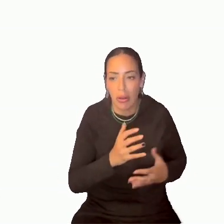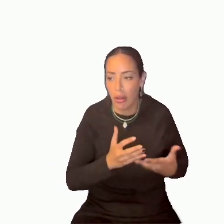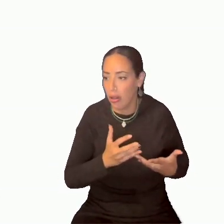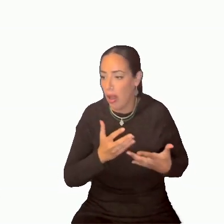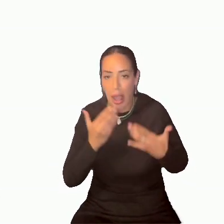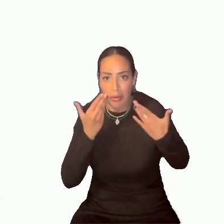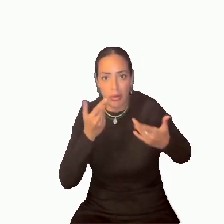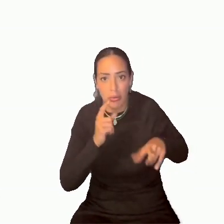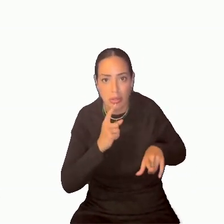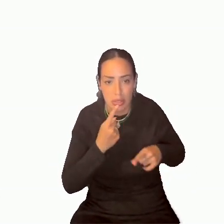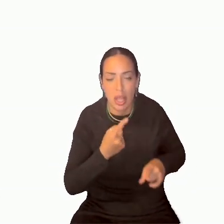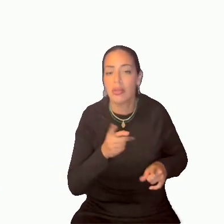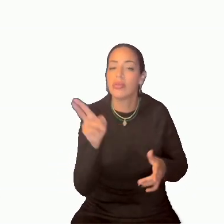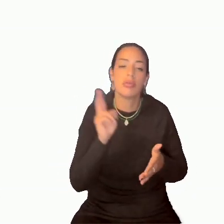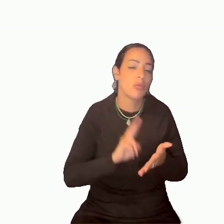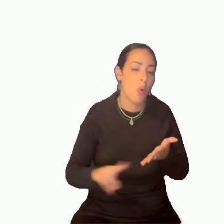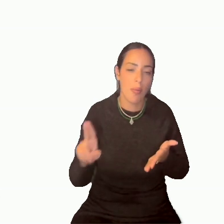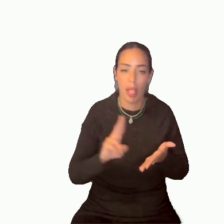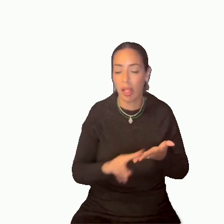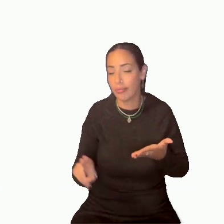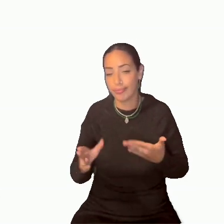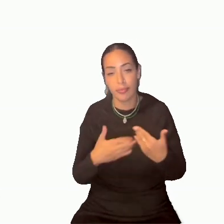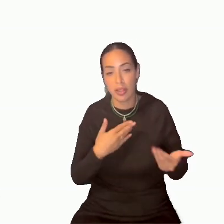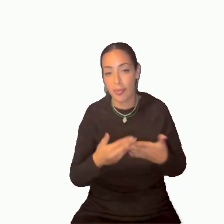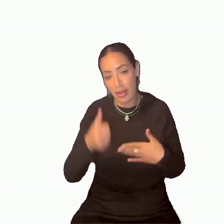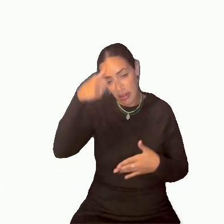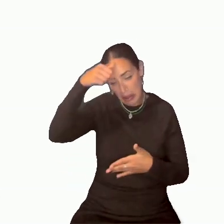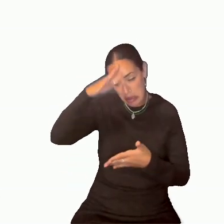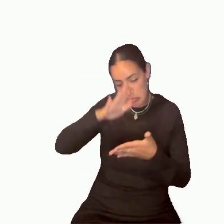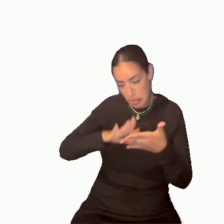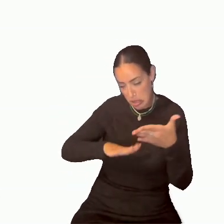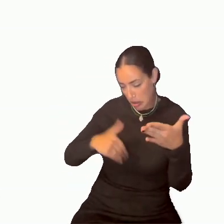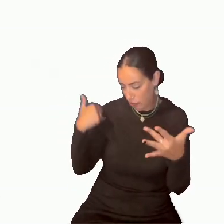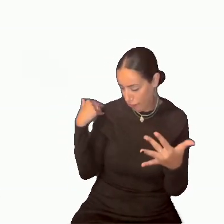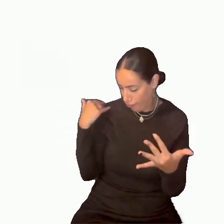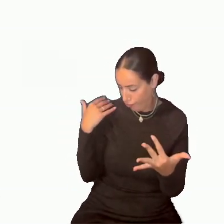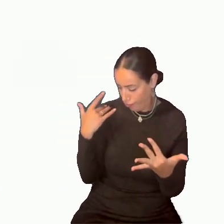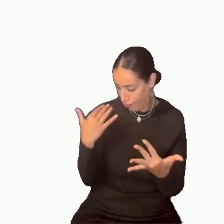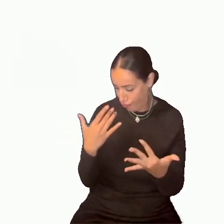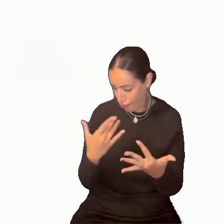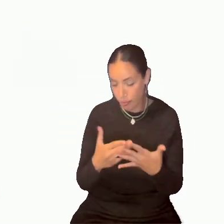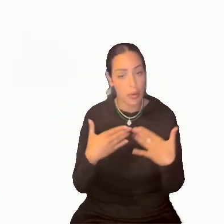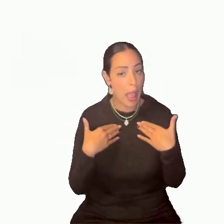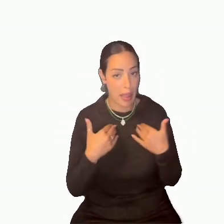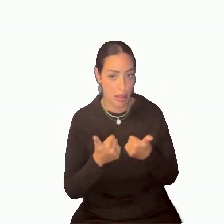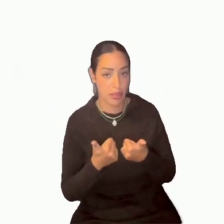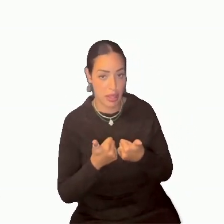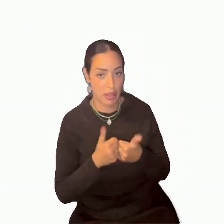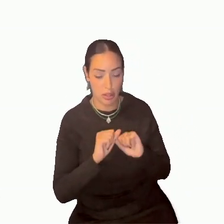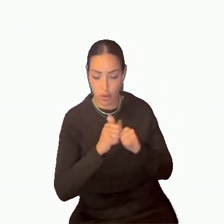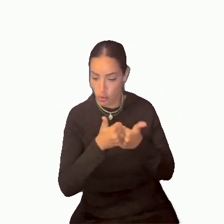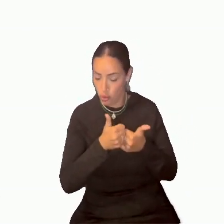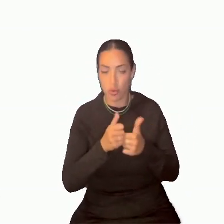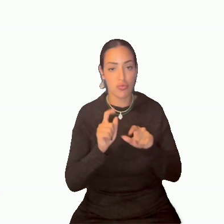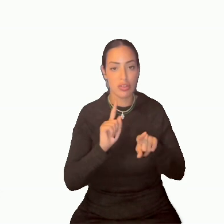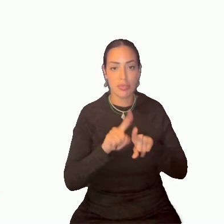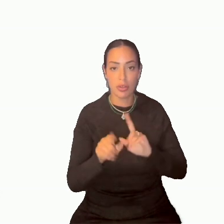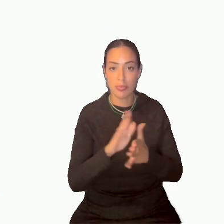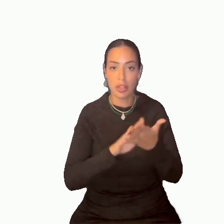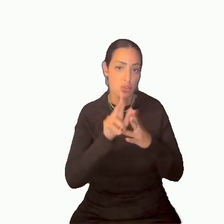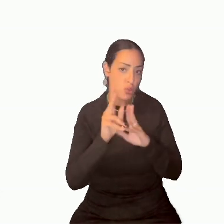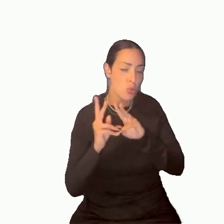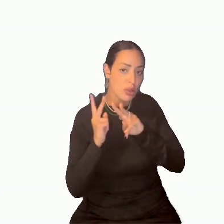and no matter how many cases or how experienced you are, this is a healthy response and shows that you care and desperately want to get it